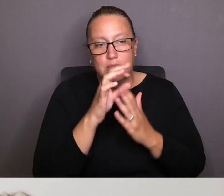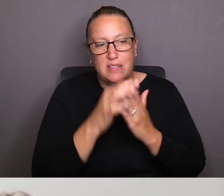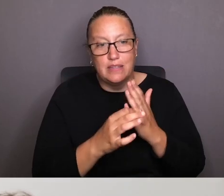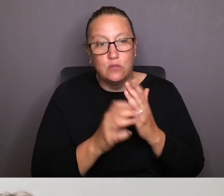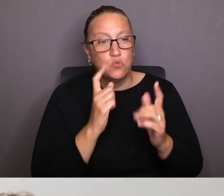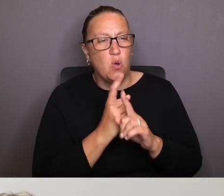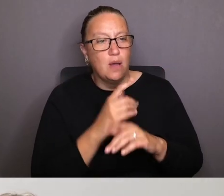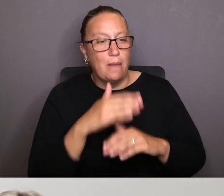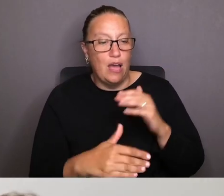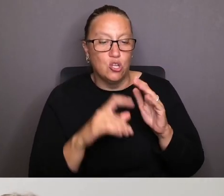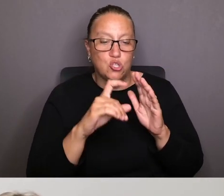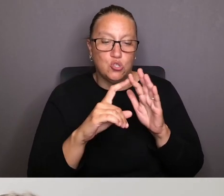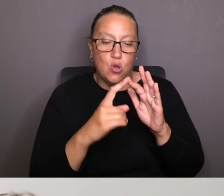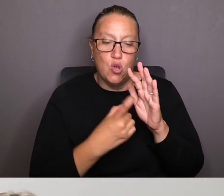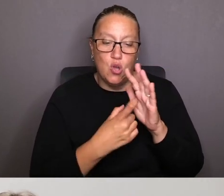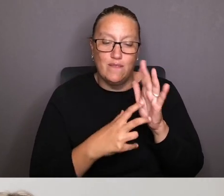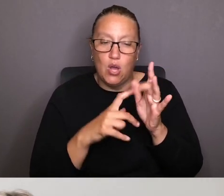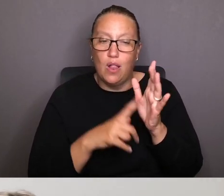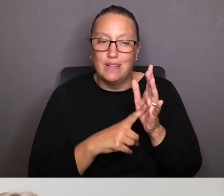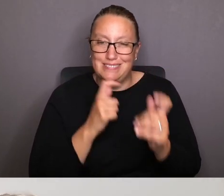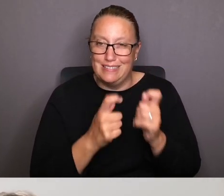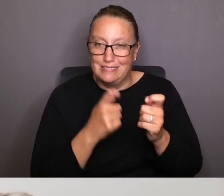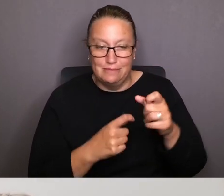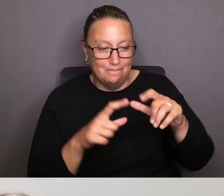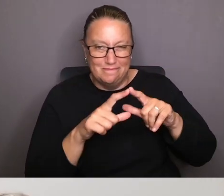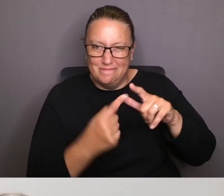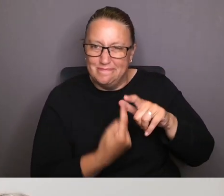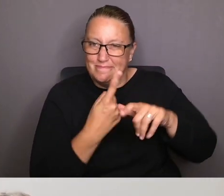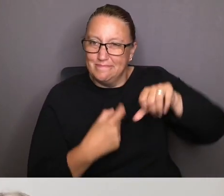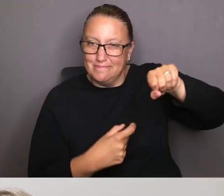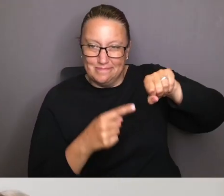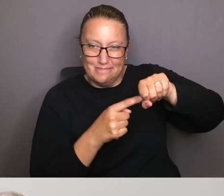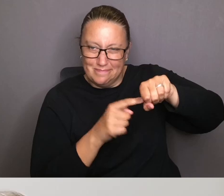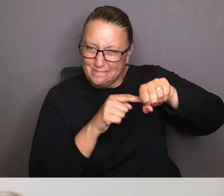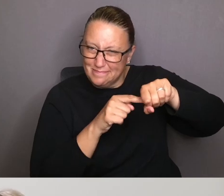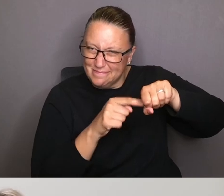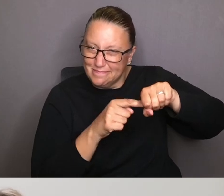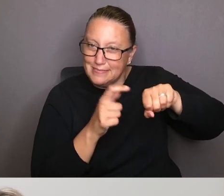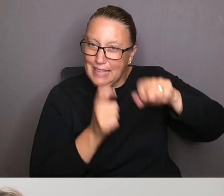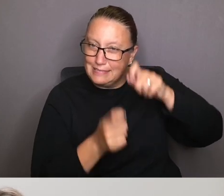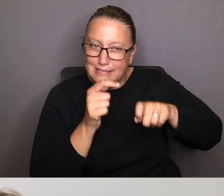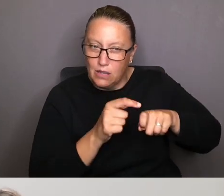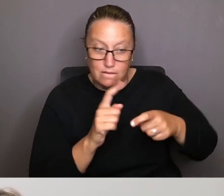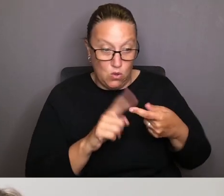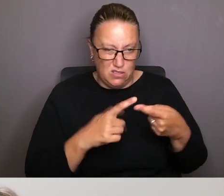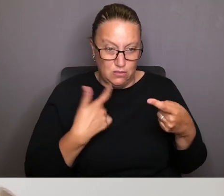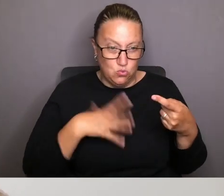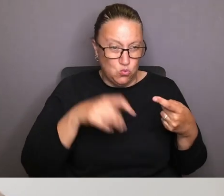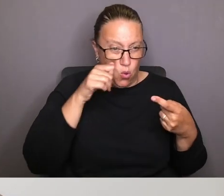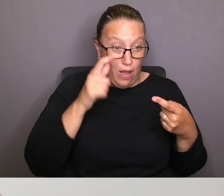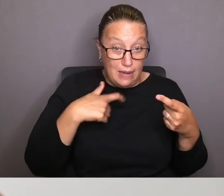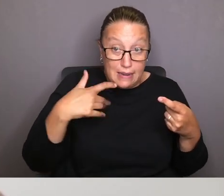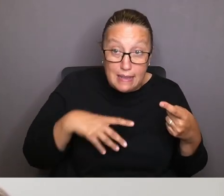making information for people with intellectual disabilities about the cervical screening experience and the